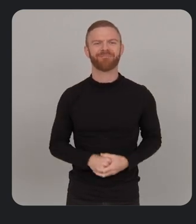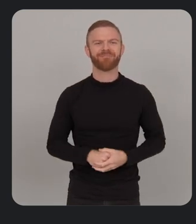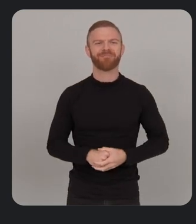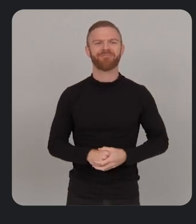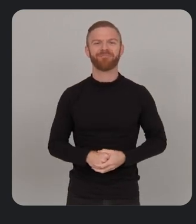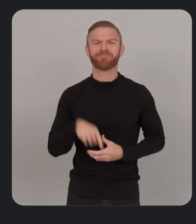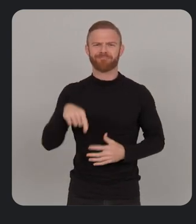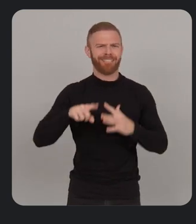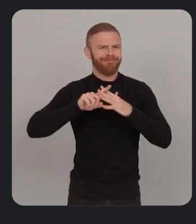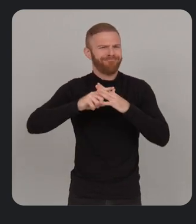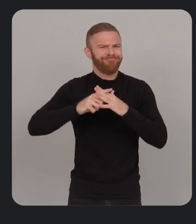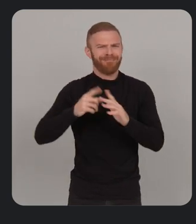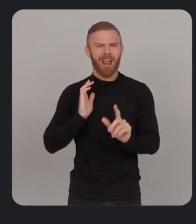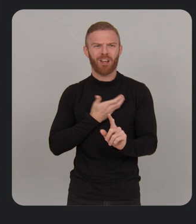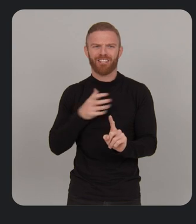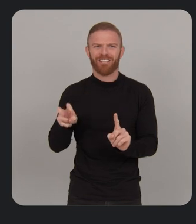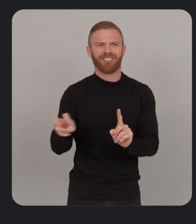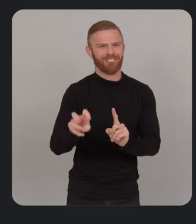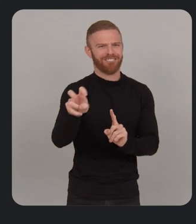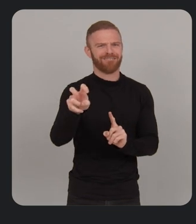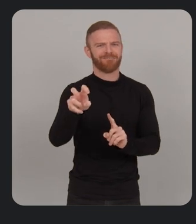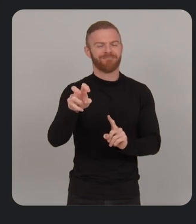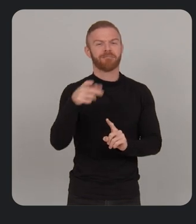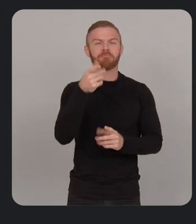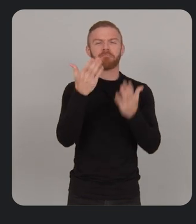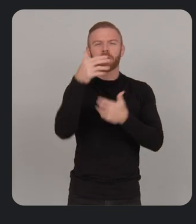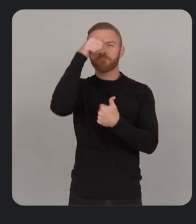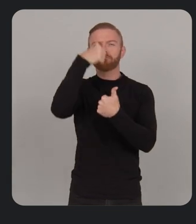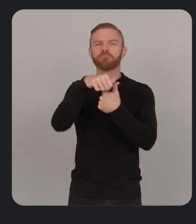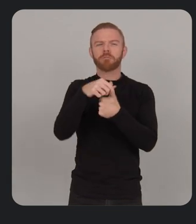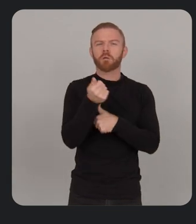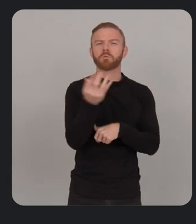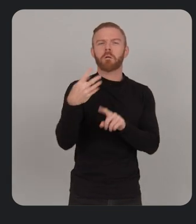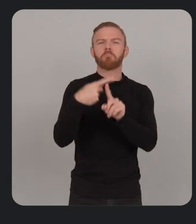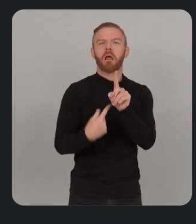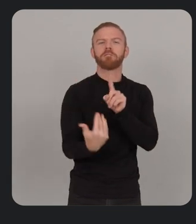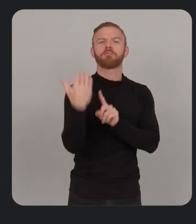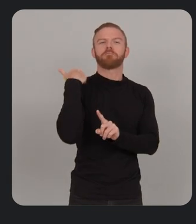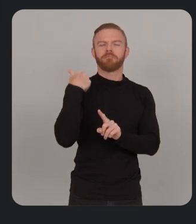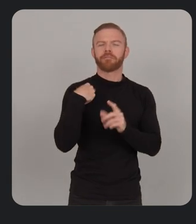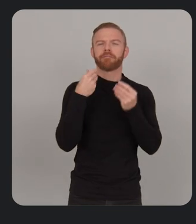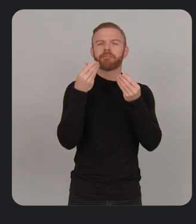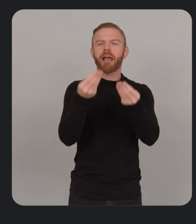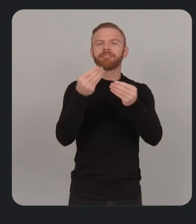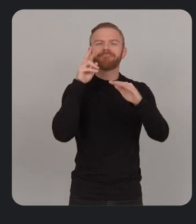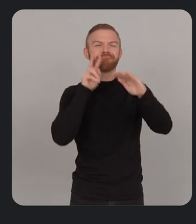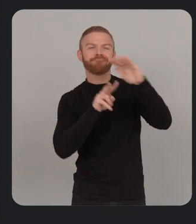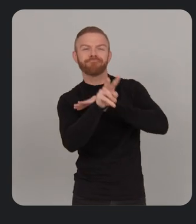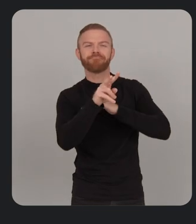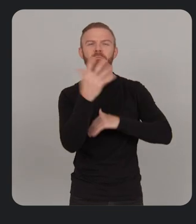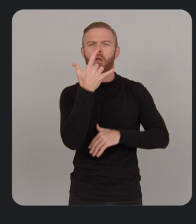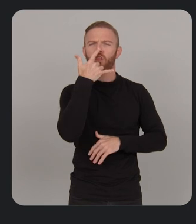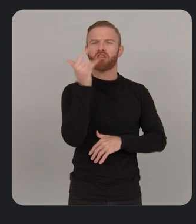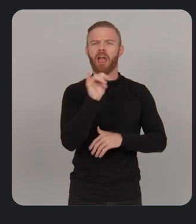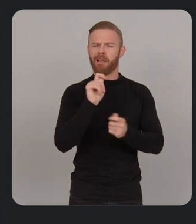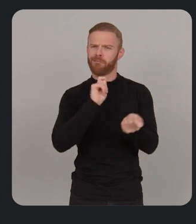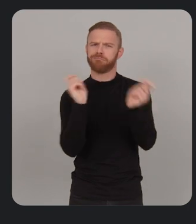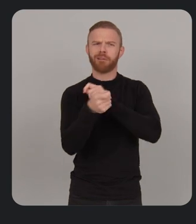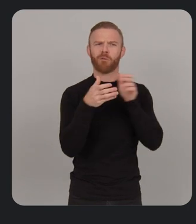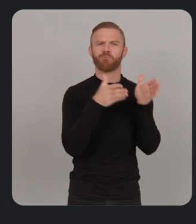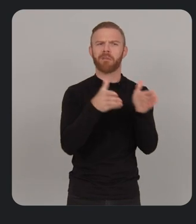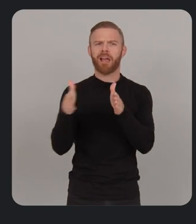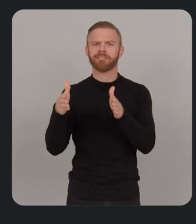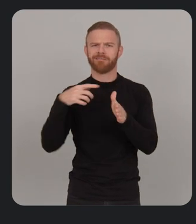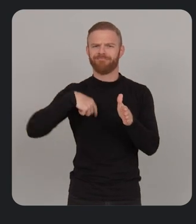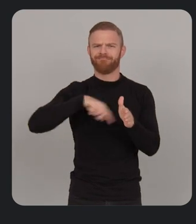And this is only the start of our journey. You might recall that a few months ago, we gave you a preview of the transformational